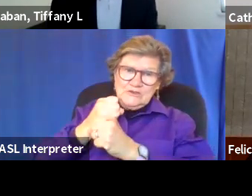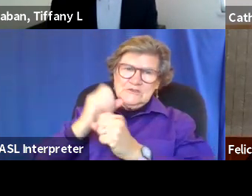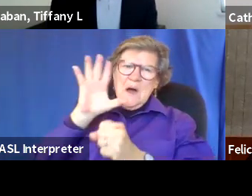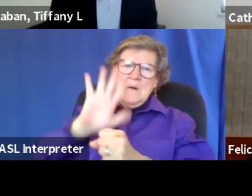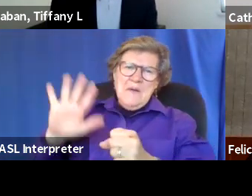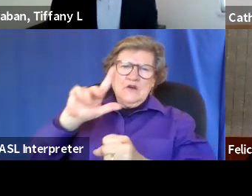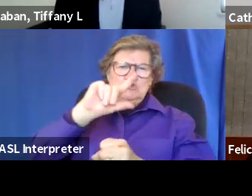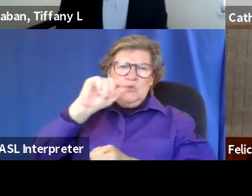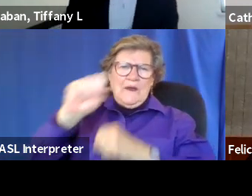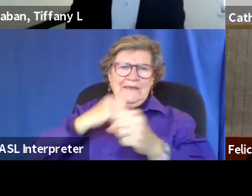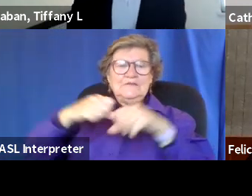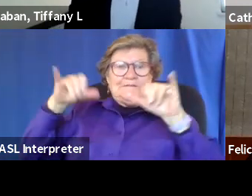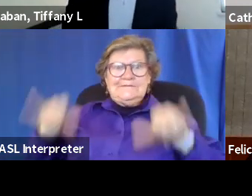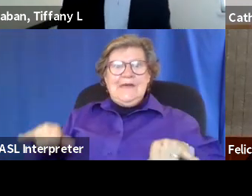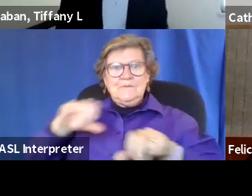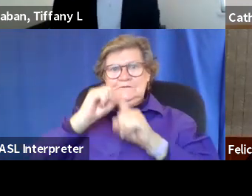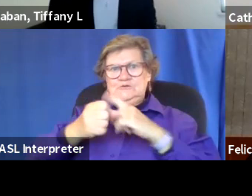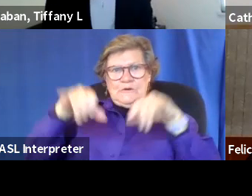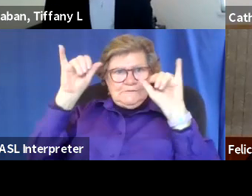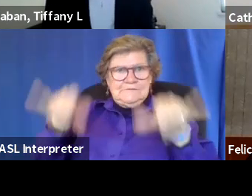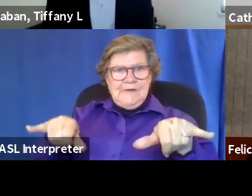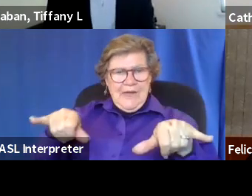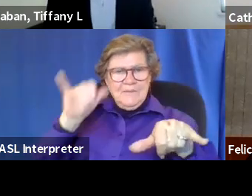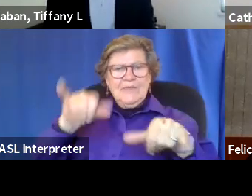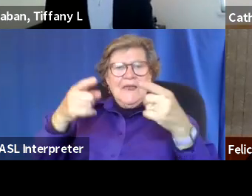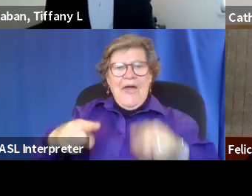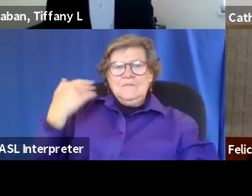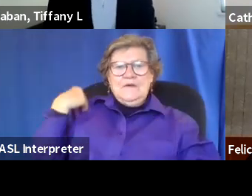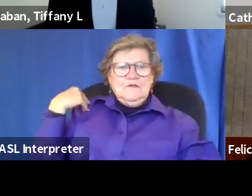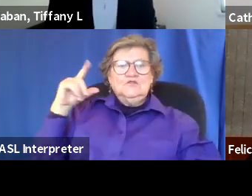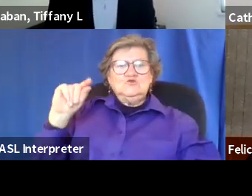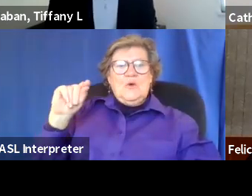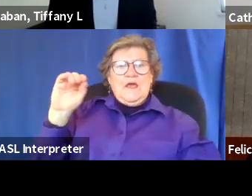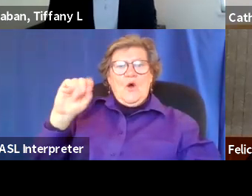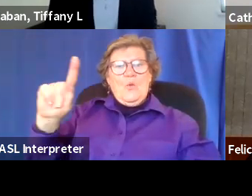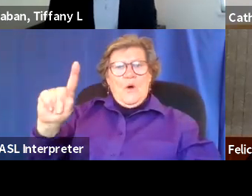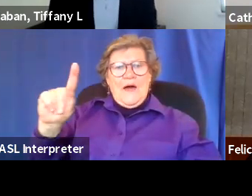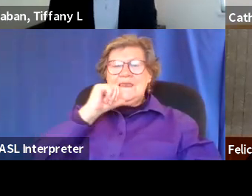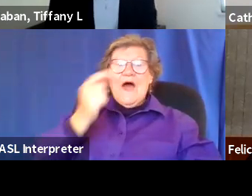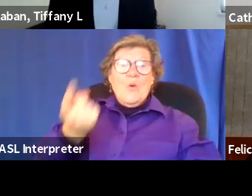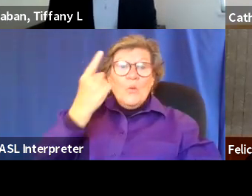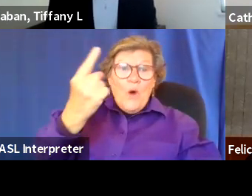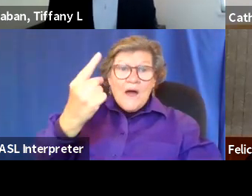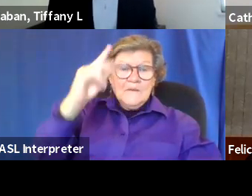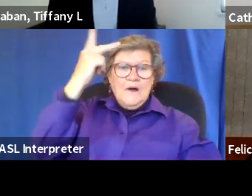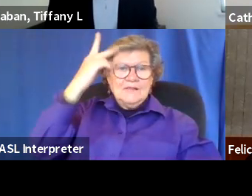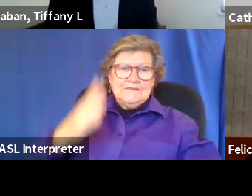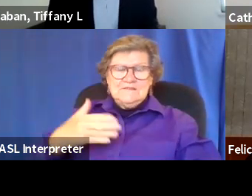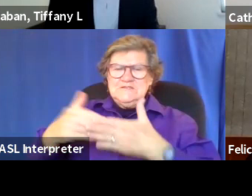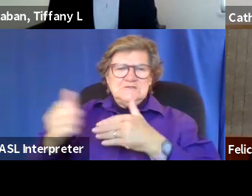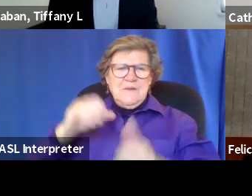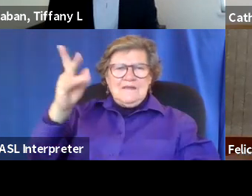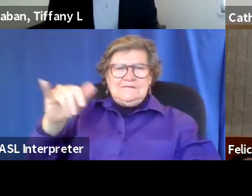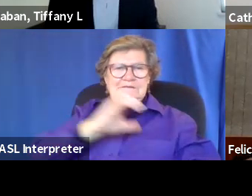20 years later, we're in the same situation we were in 2001. Not one politician, whether it was a city